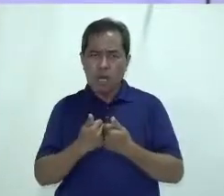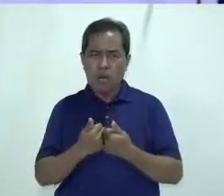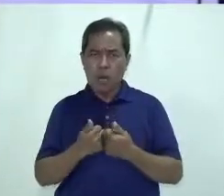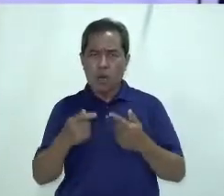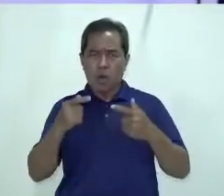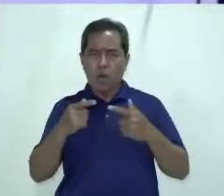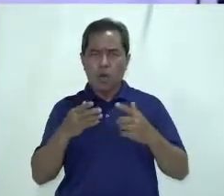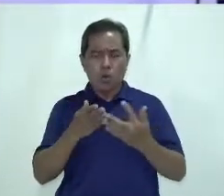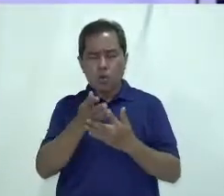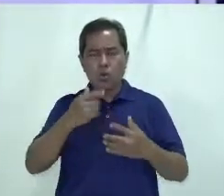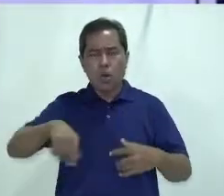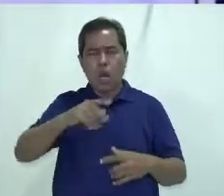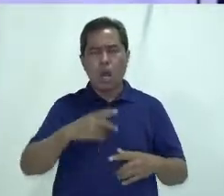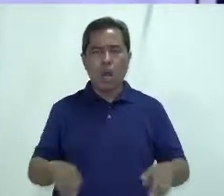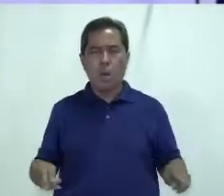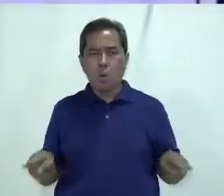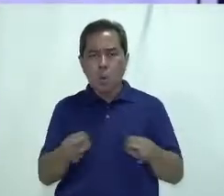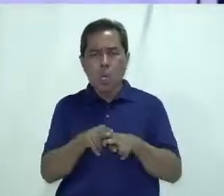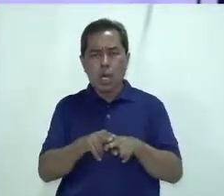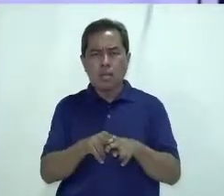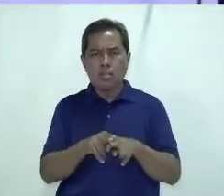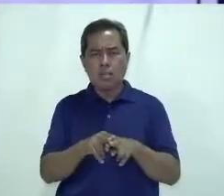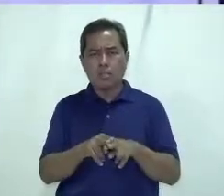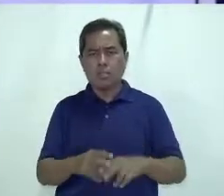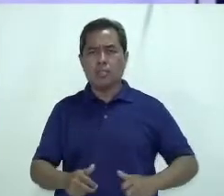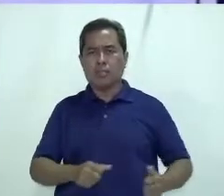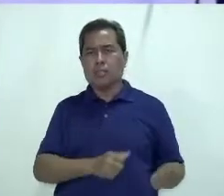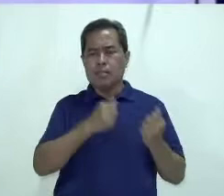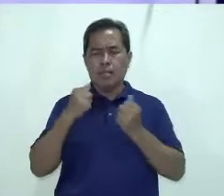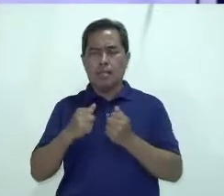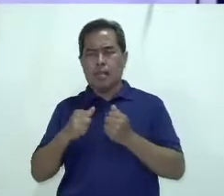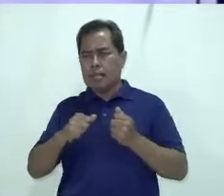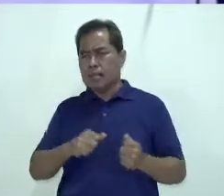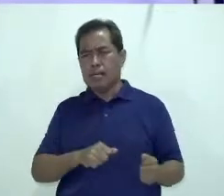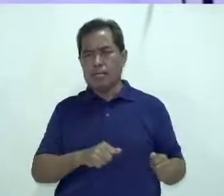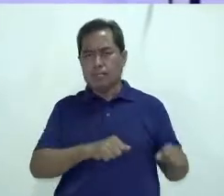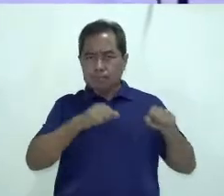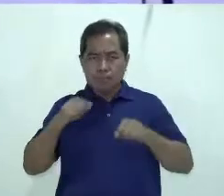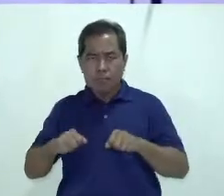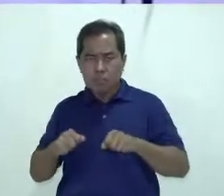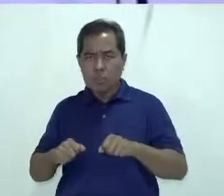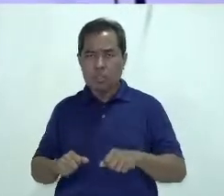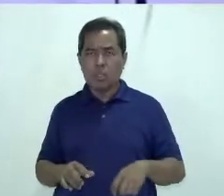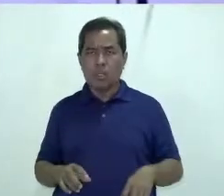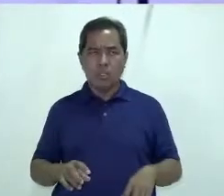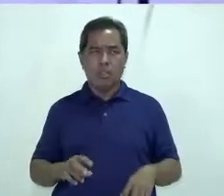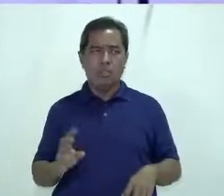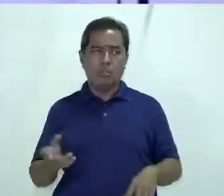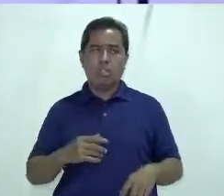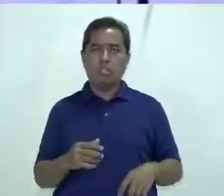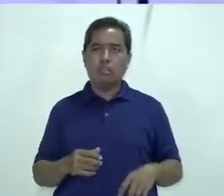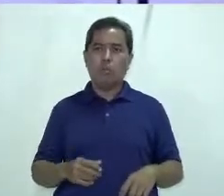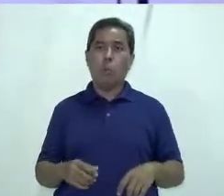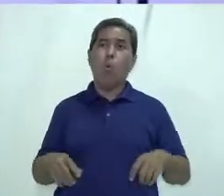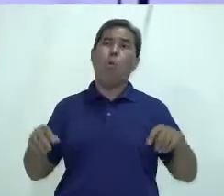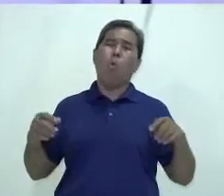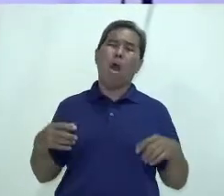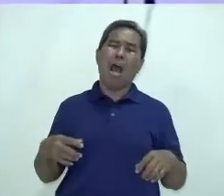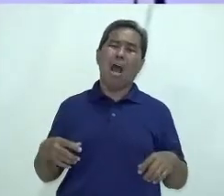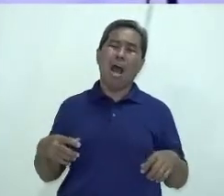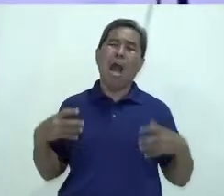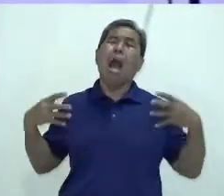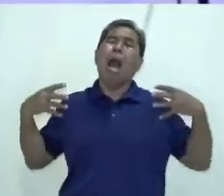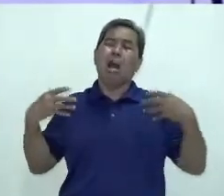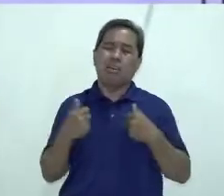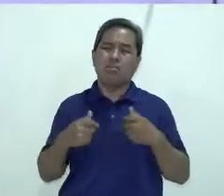natural abilities, it can get overwhelming. When we look at our situation and we say, you know what, I'm going to try to do this through my own